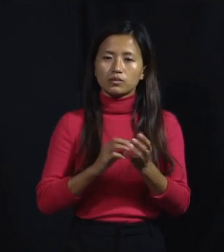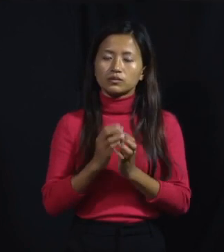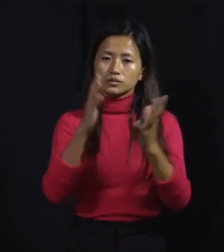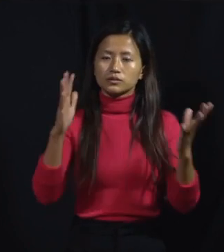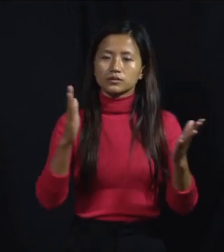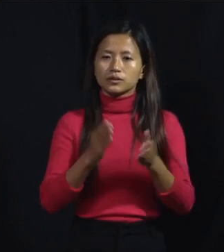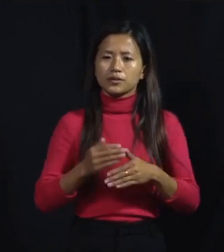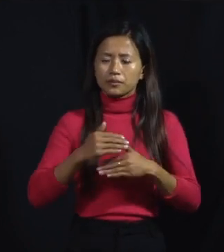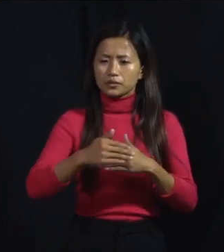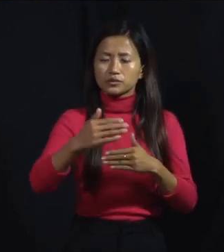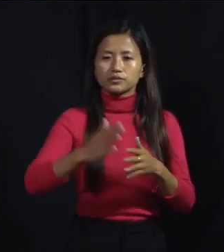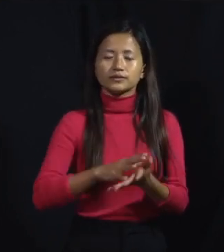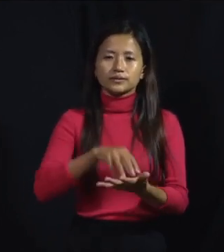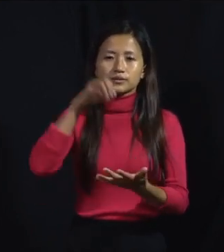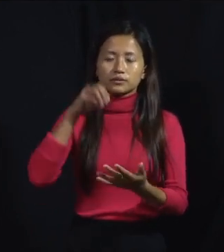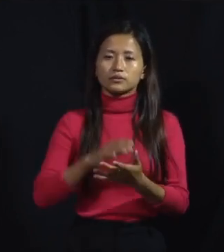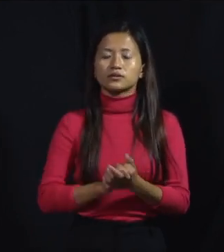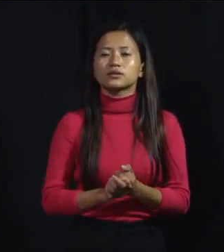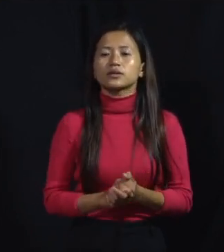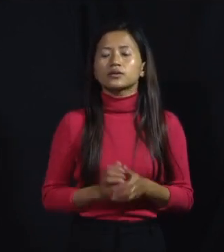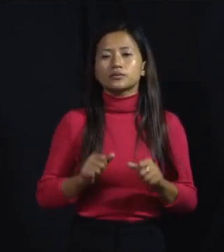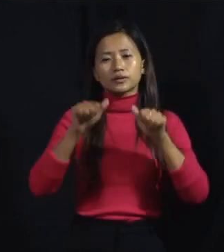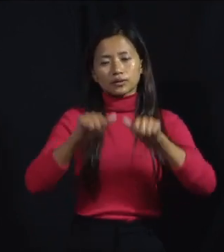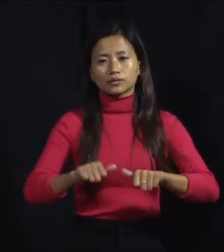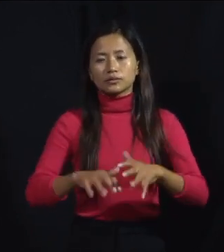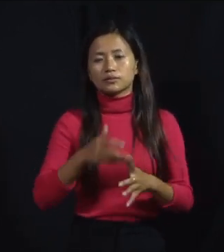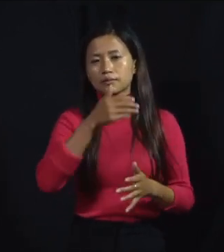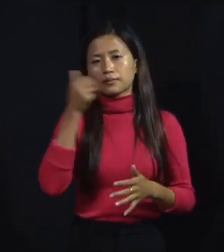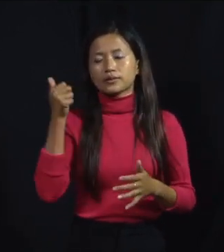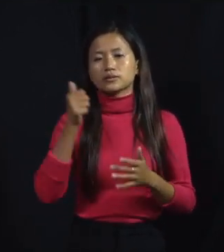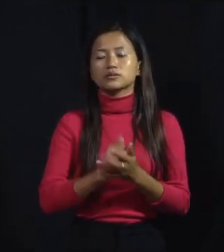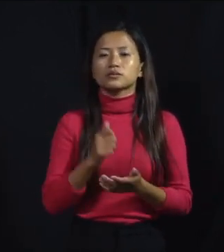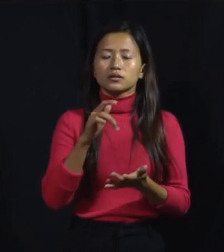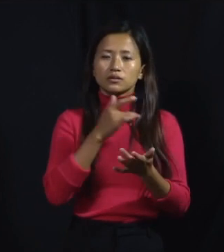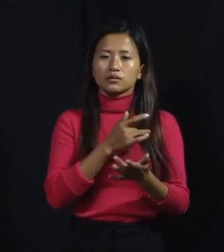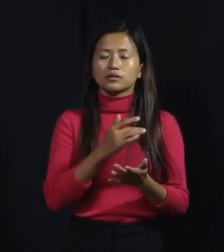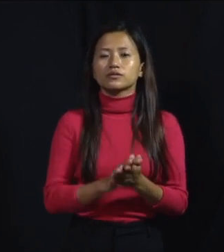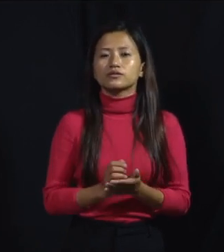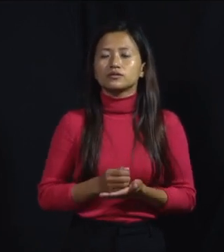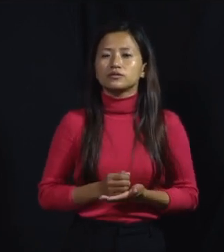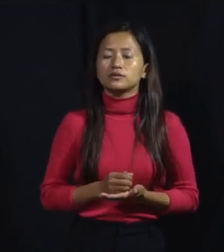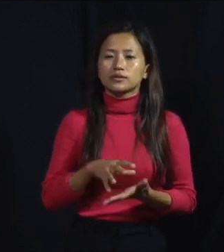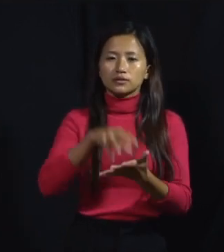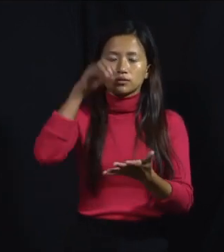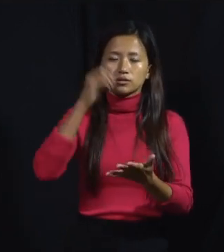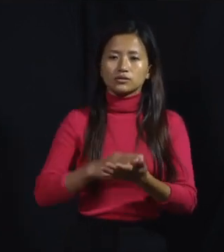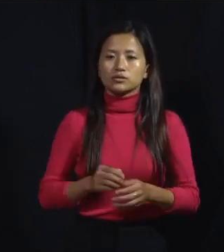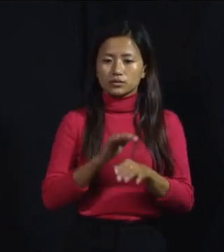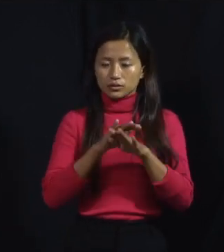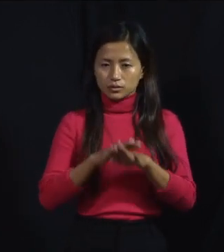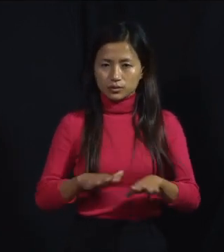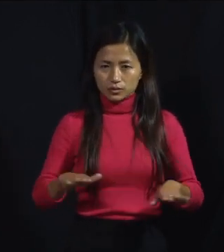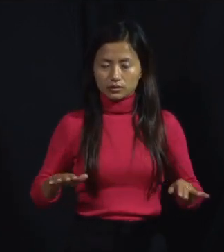process in that manner, then we will be able to give the best kind of learning to the student, okay? So that is